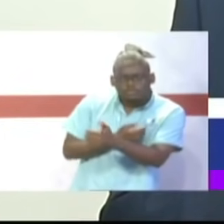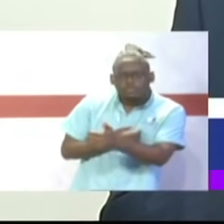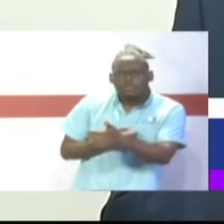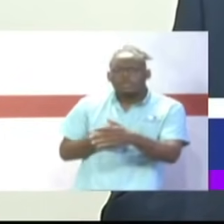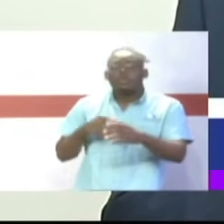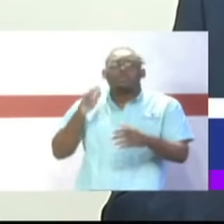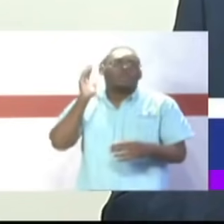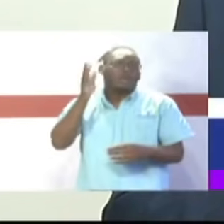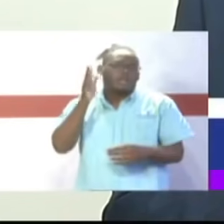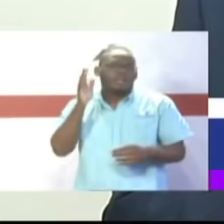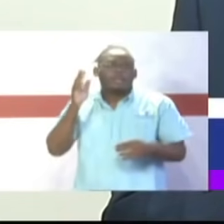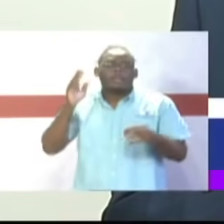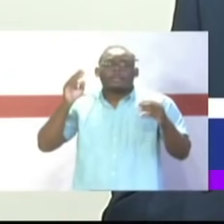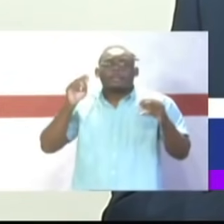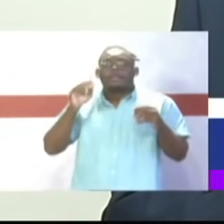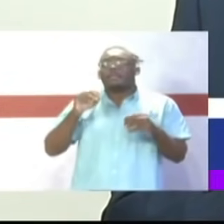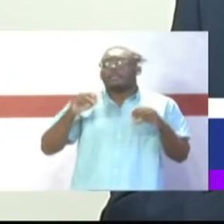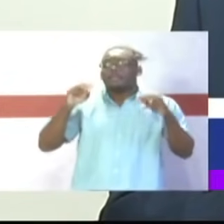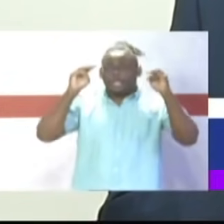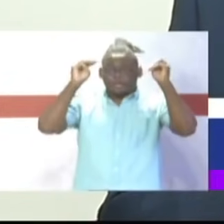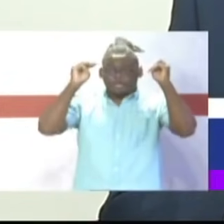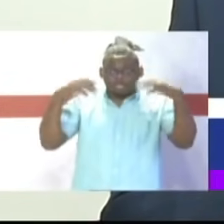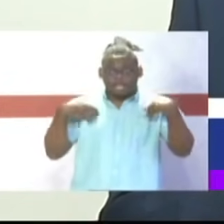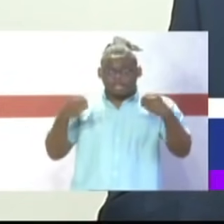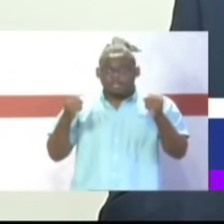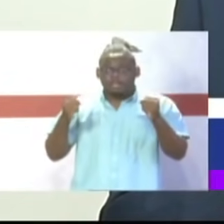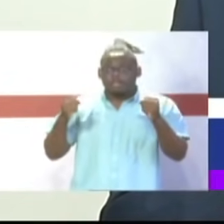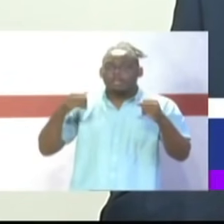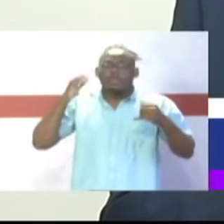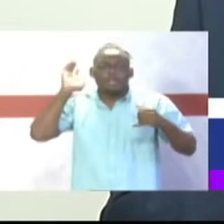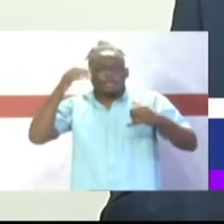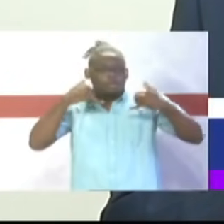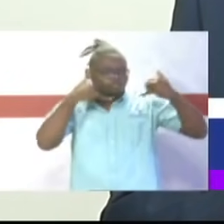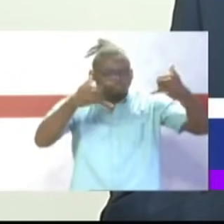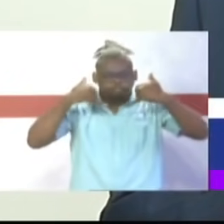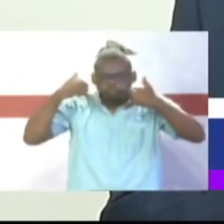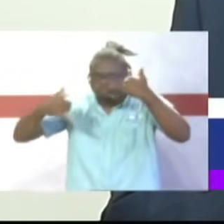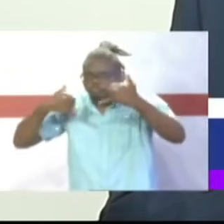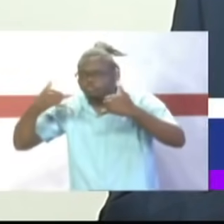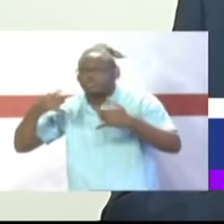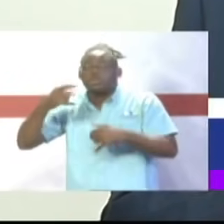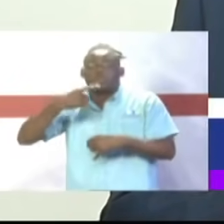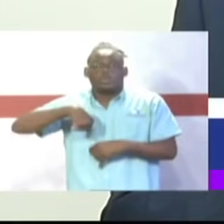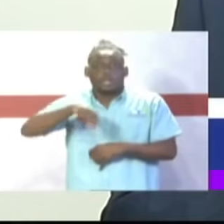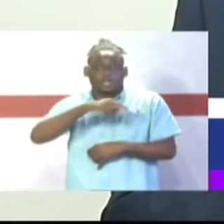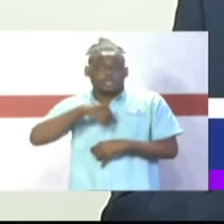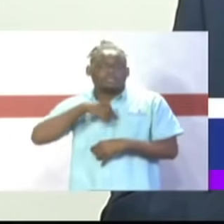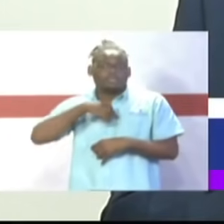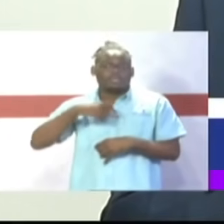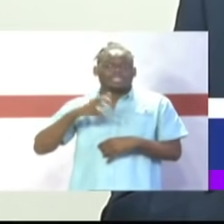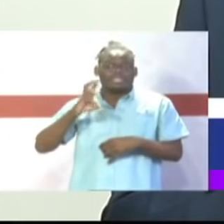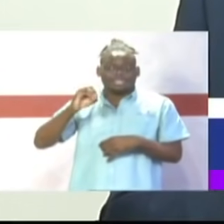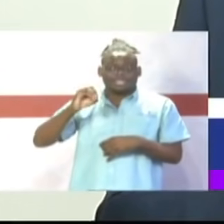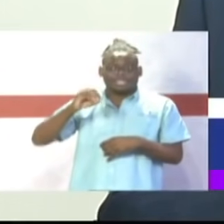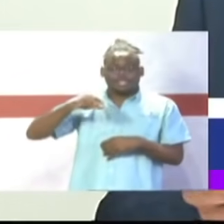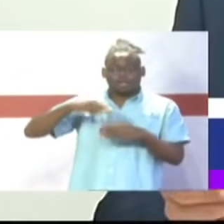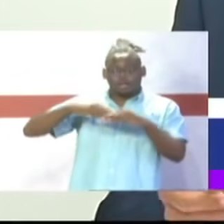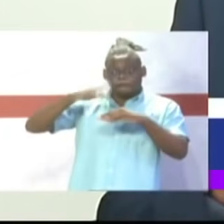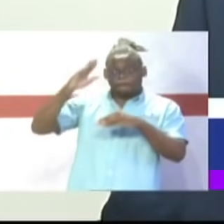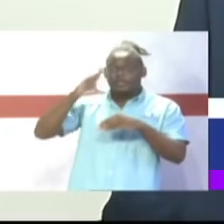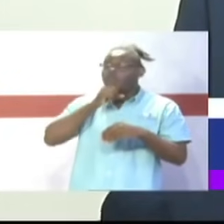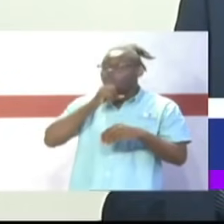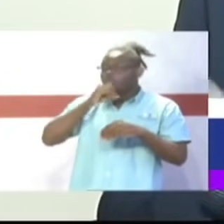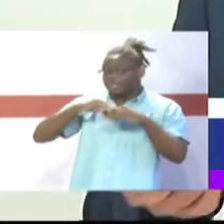contacted, especially those 60 and over, in the Sinopharm group. You will be contacted by the